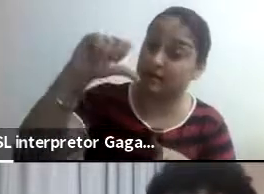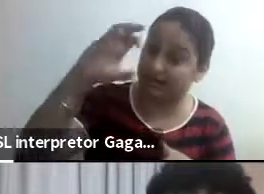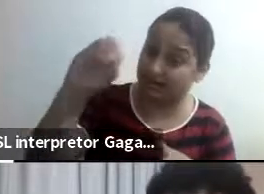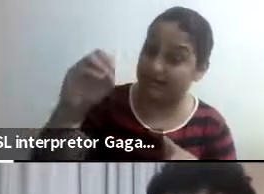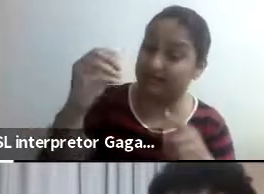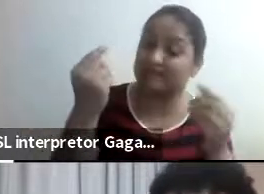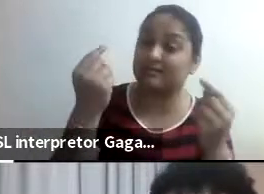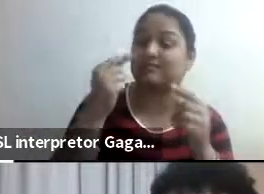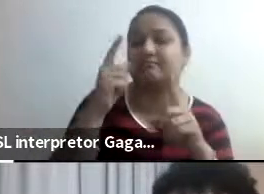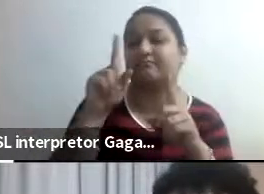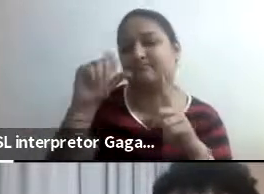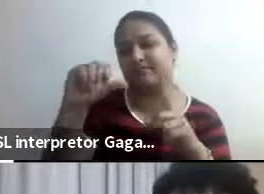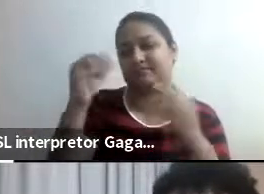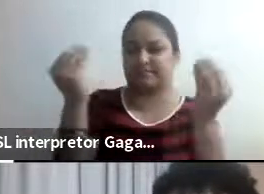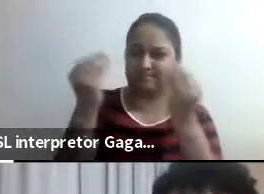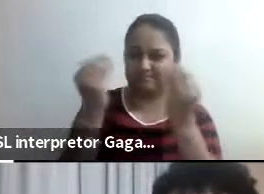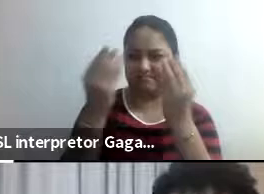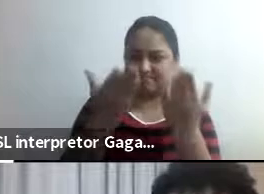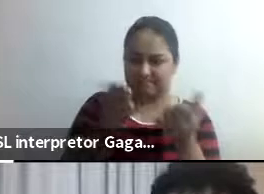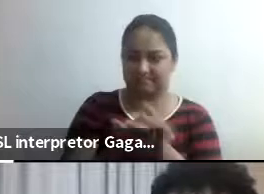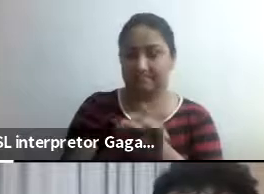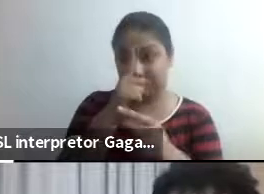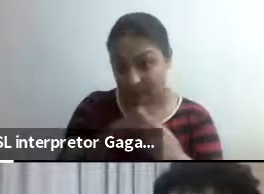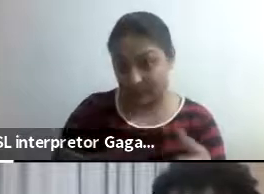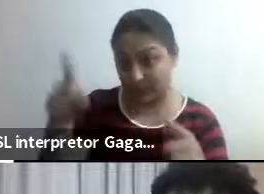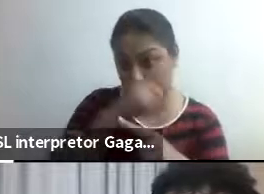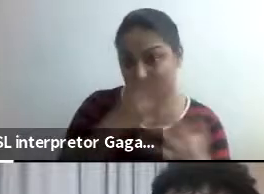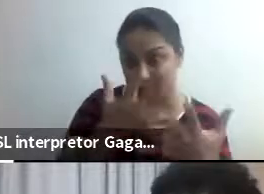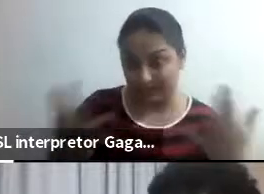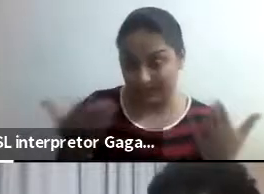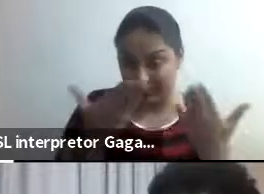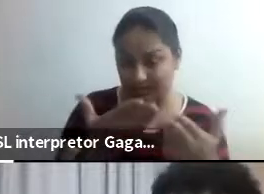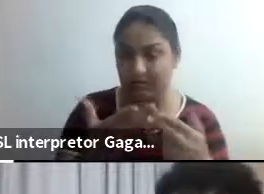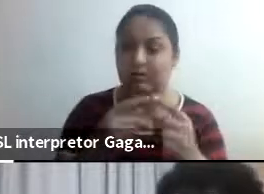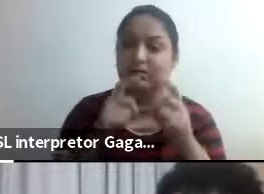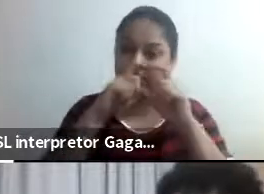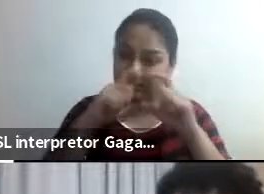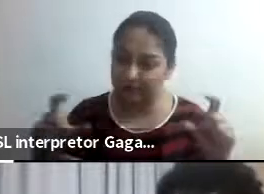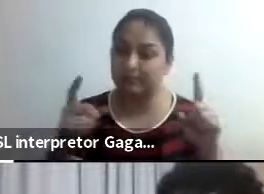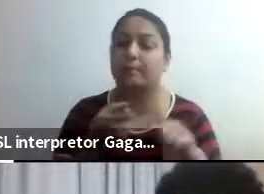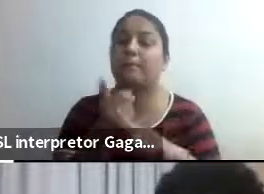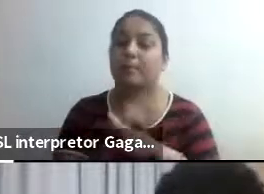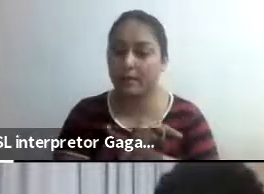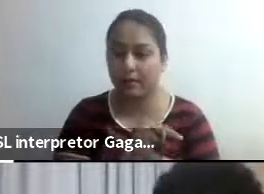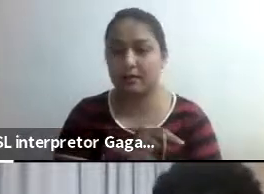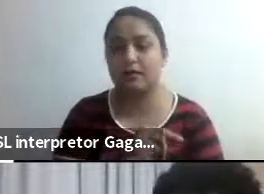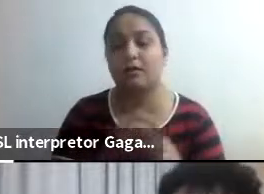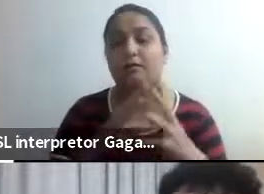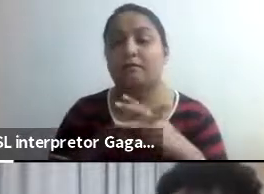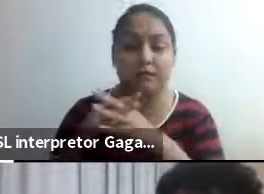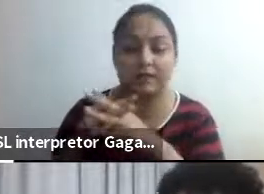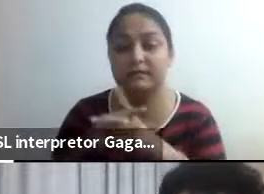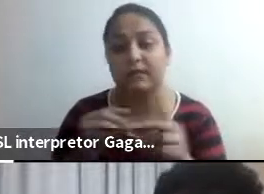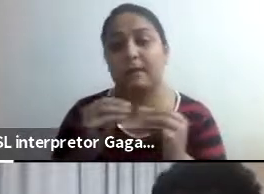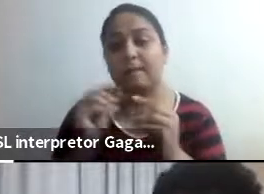early 20th century, uh, these objects like this got commodified by Western buyers. In